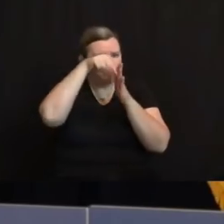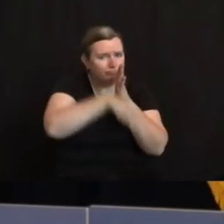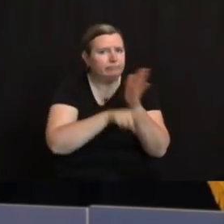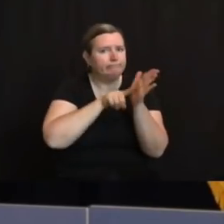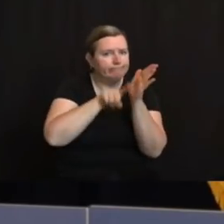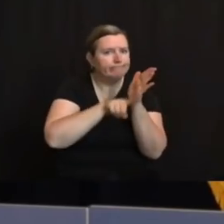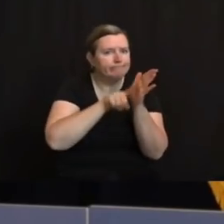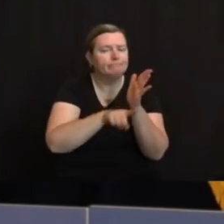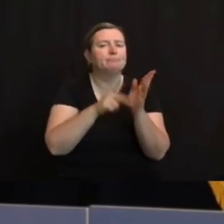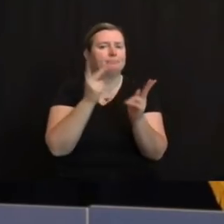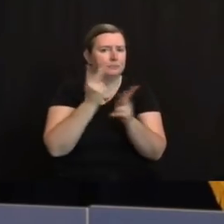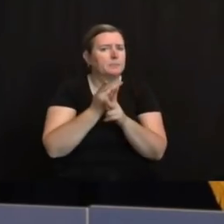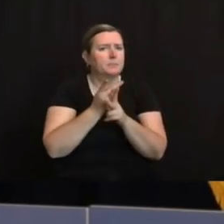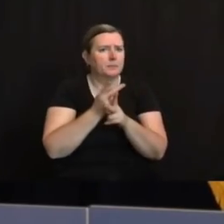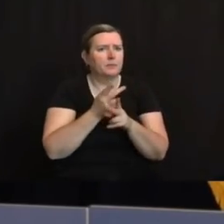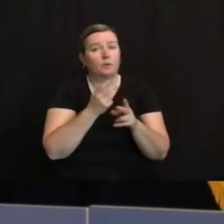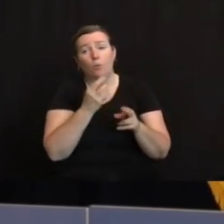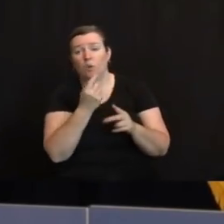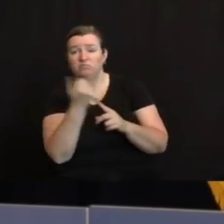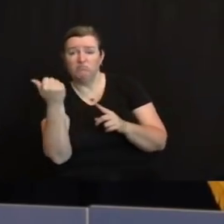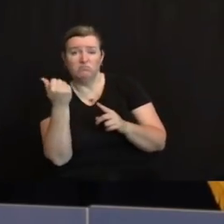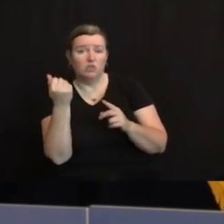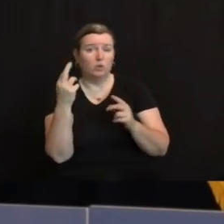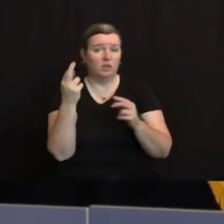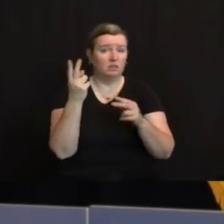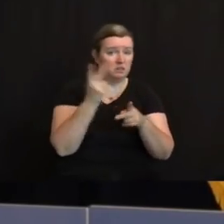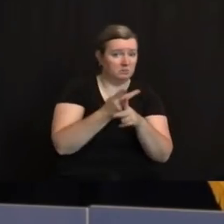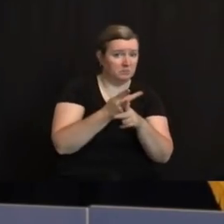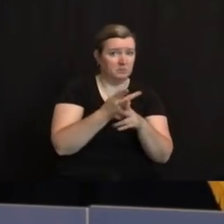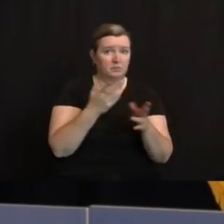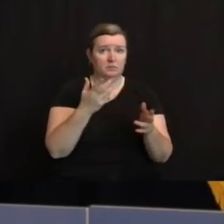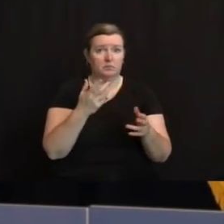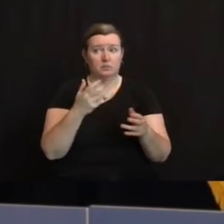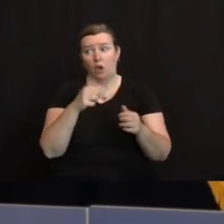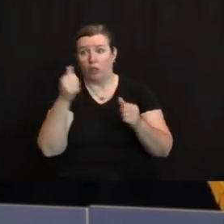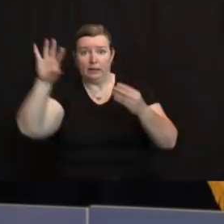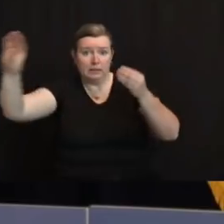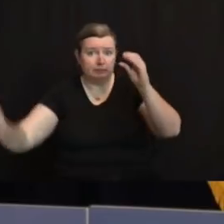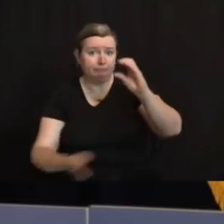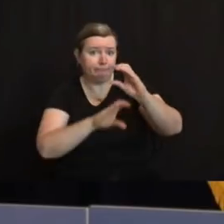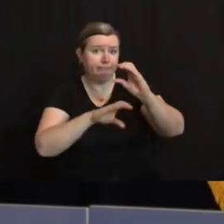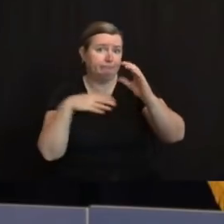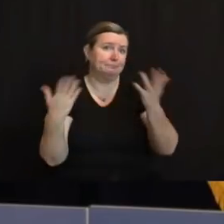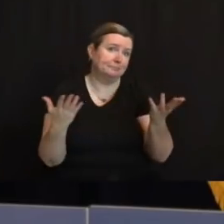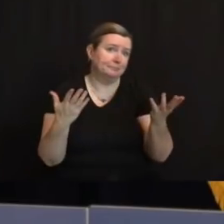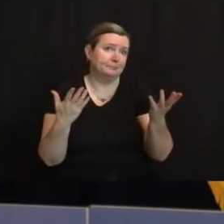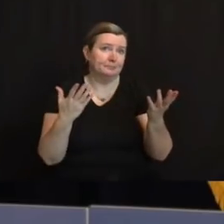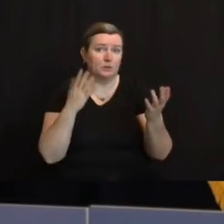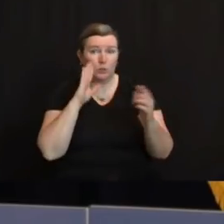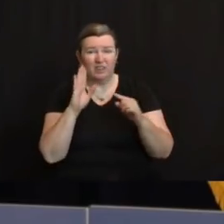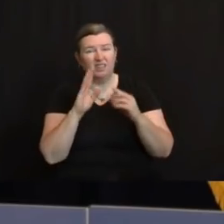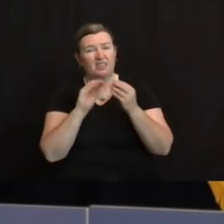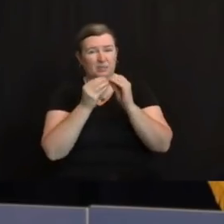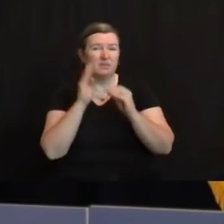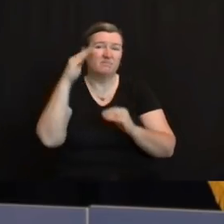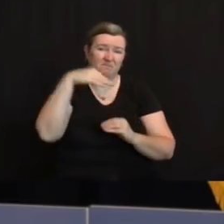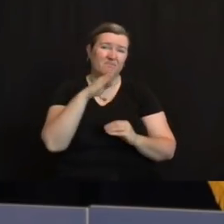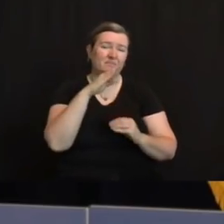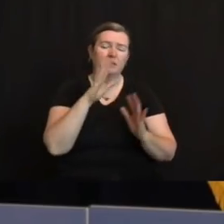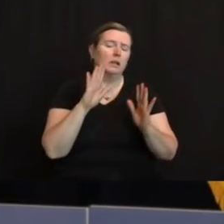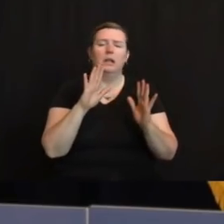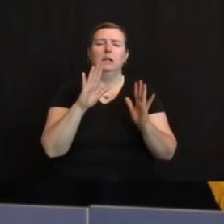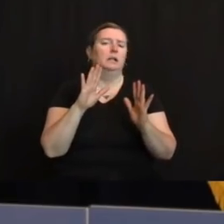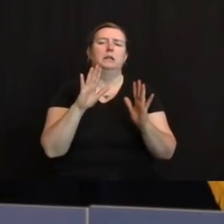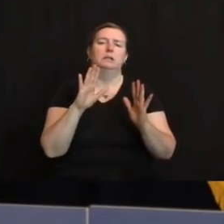will be added to this probable list as time goes on, but we're not expecting these huge jumps, the thousands of people reported all at